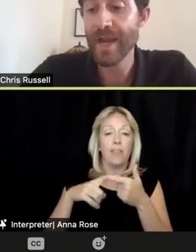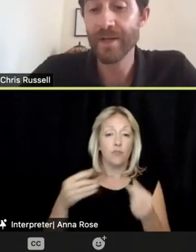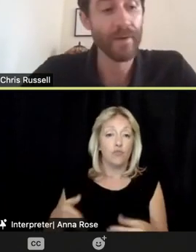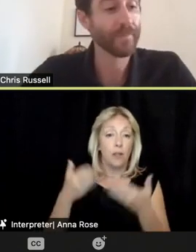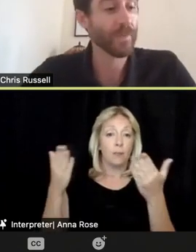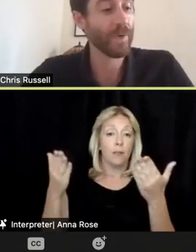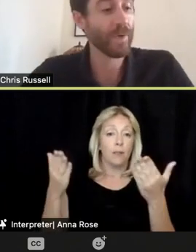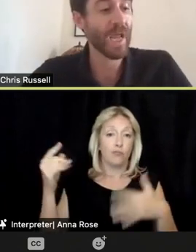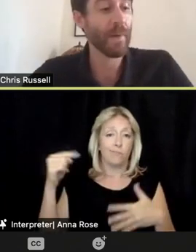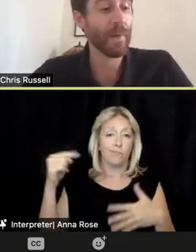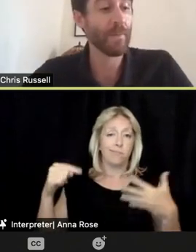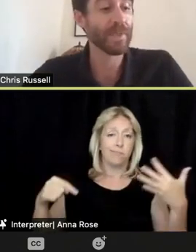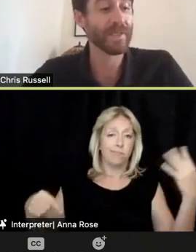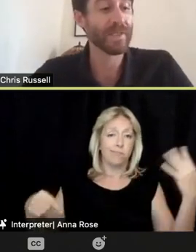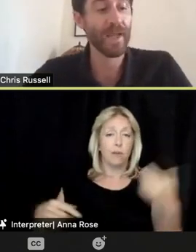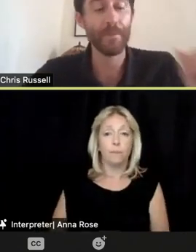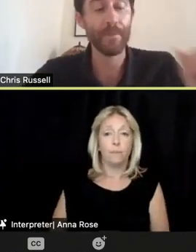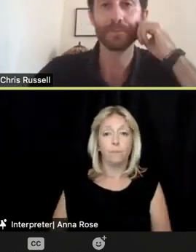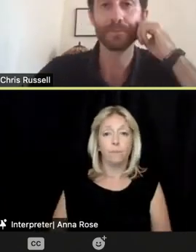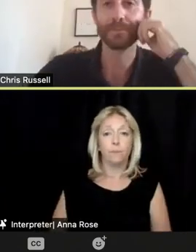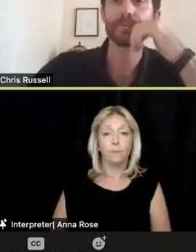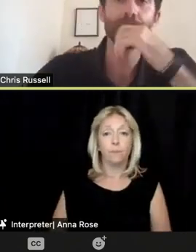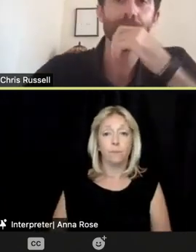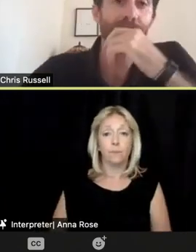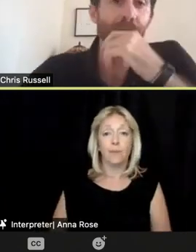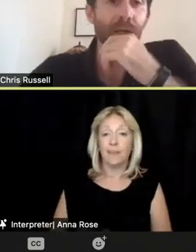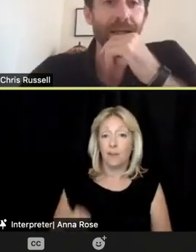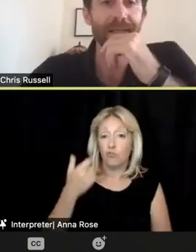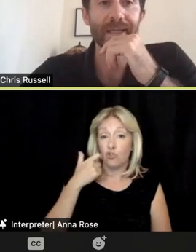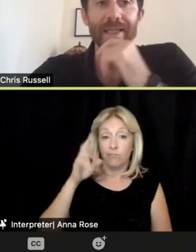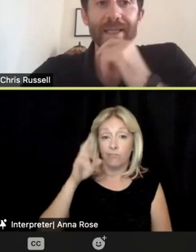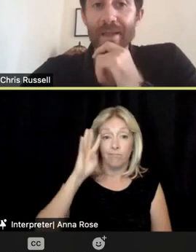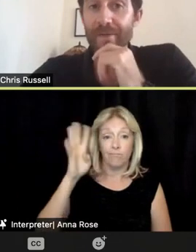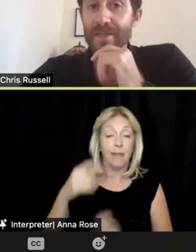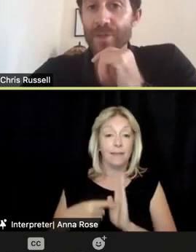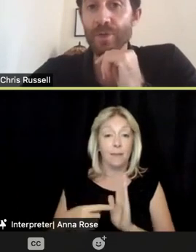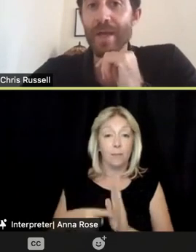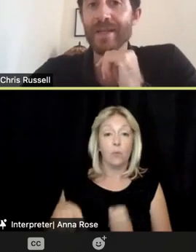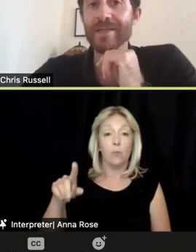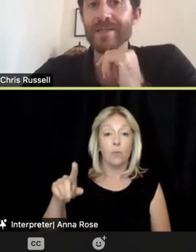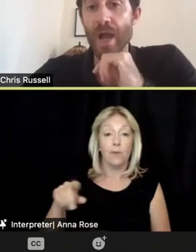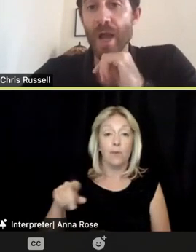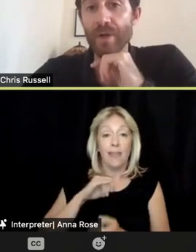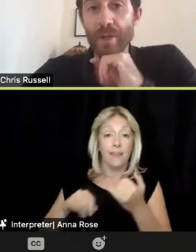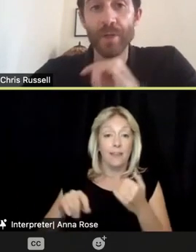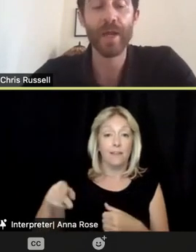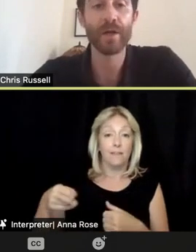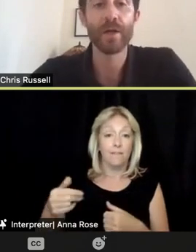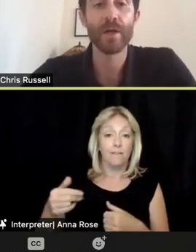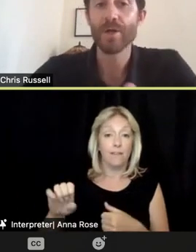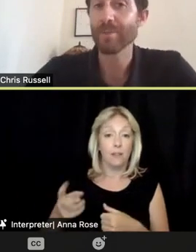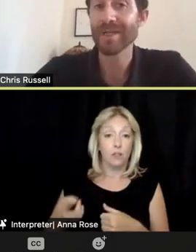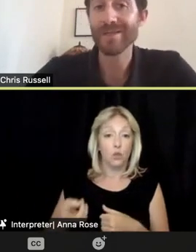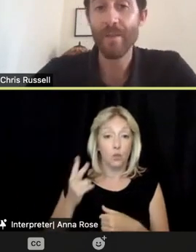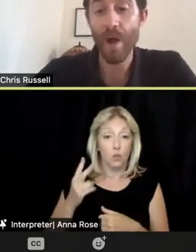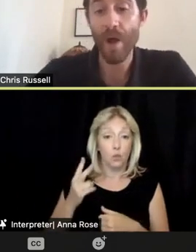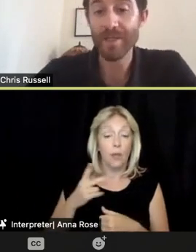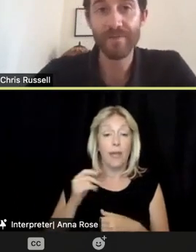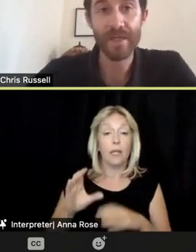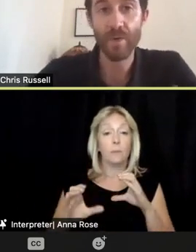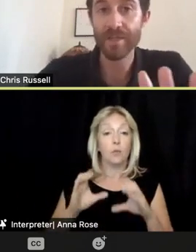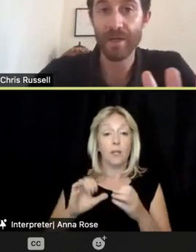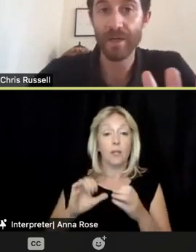just came up with as an example is in late phase 2 and is a concrete communicator. So I'm going to